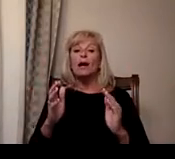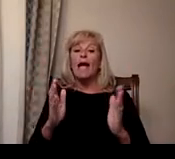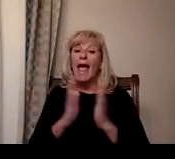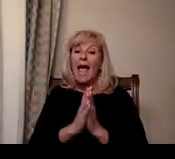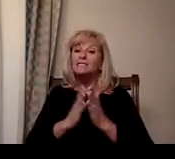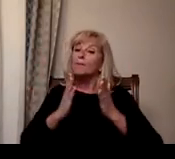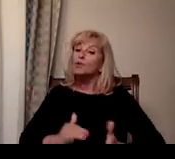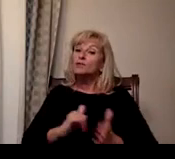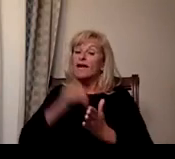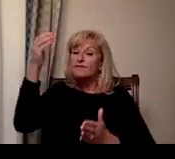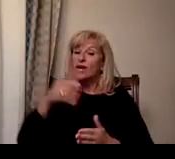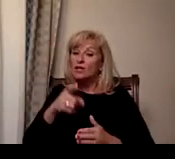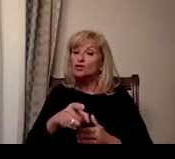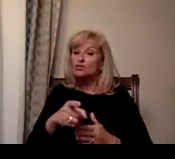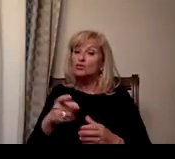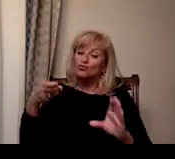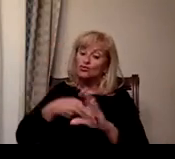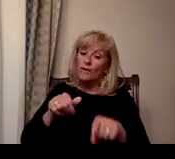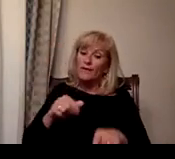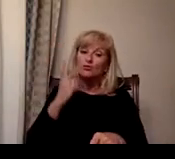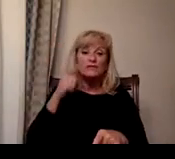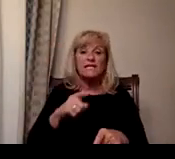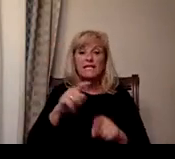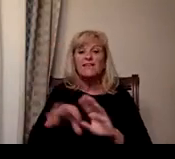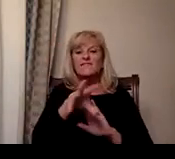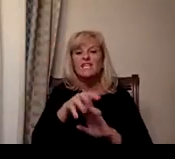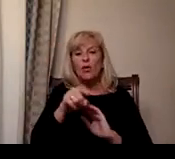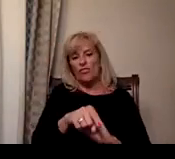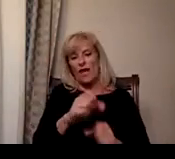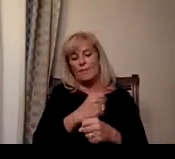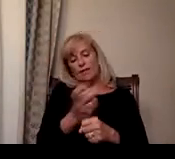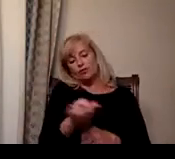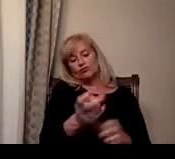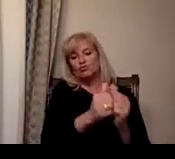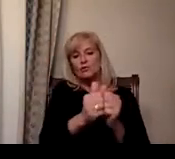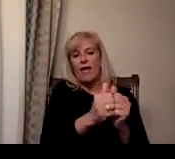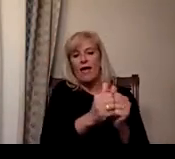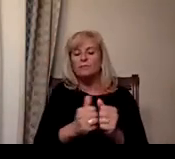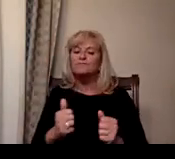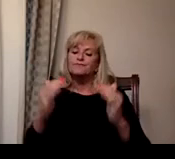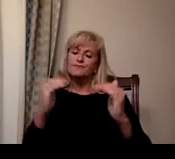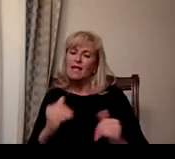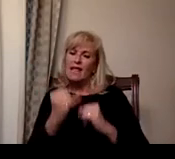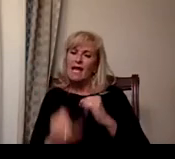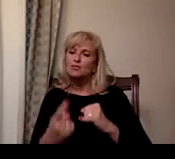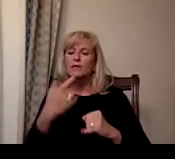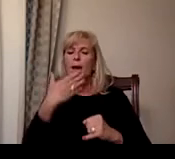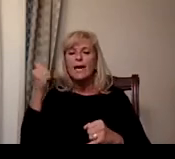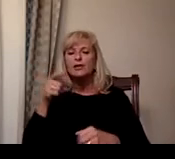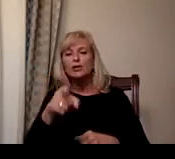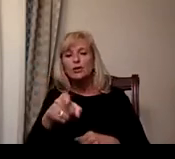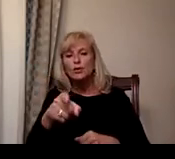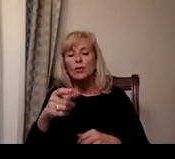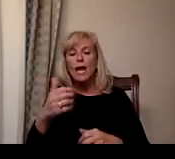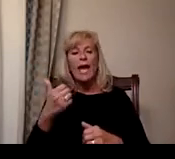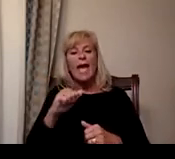send that to you because it's great. And a better you, because at the end of the day, any journey worth taking results